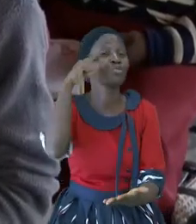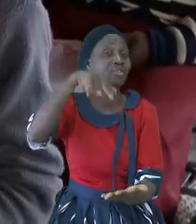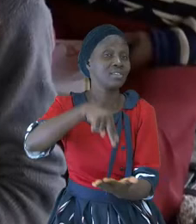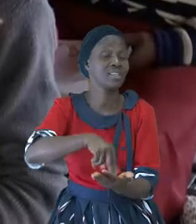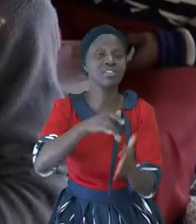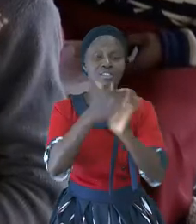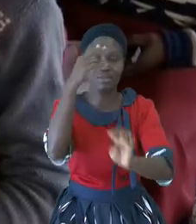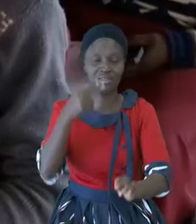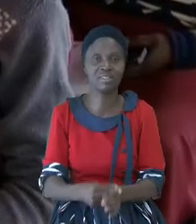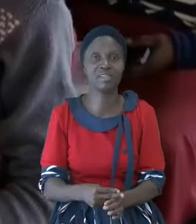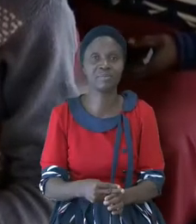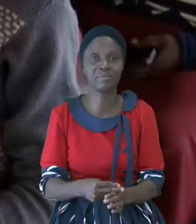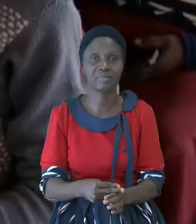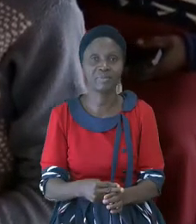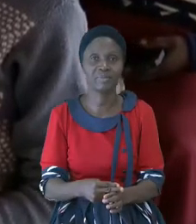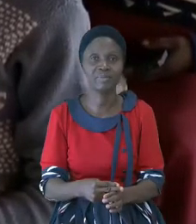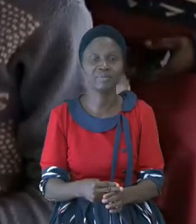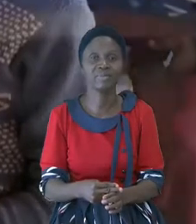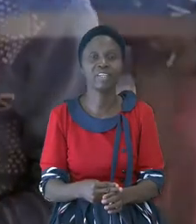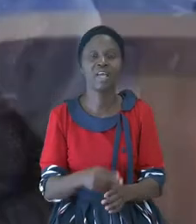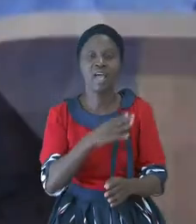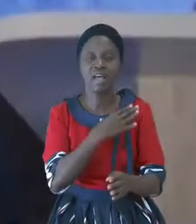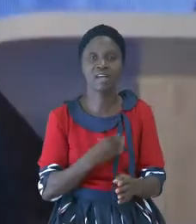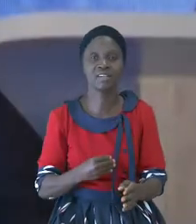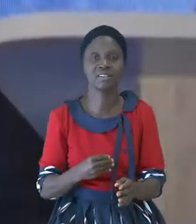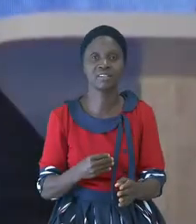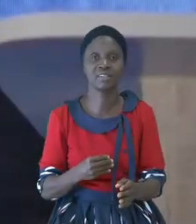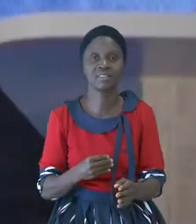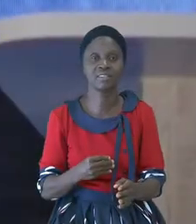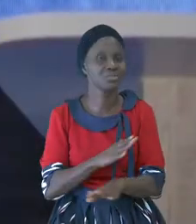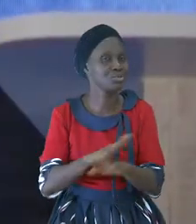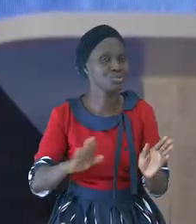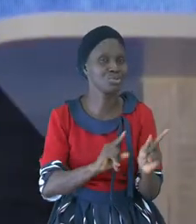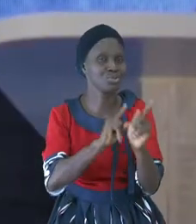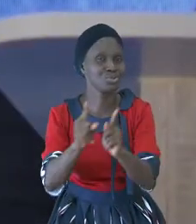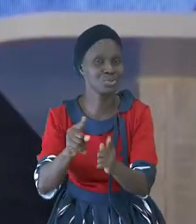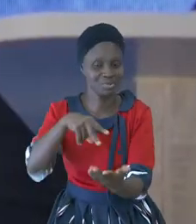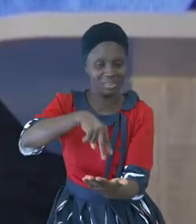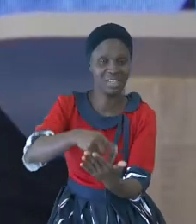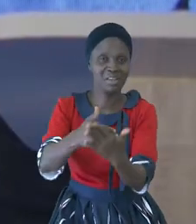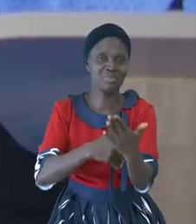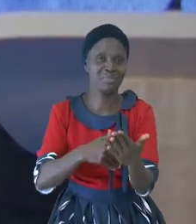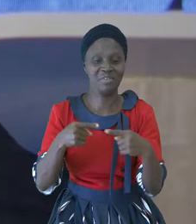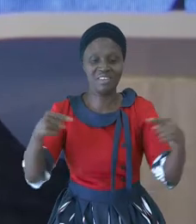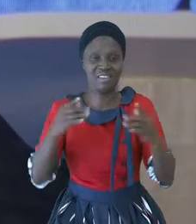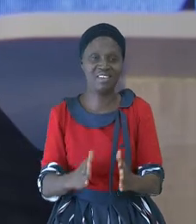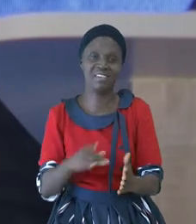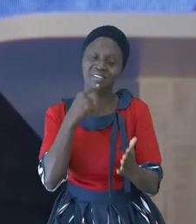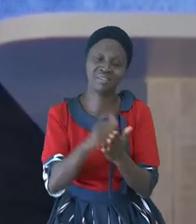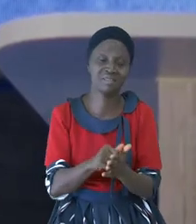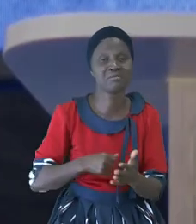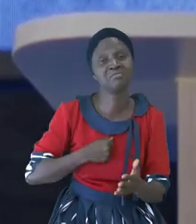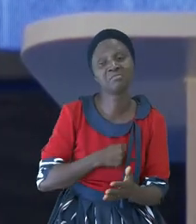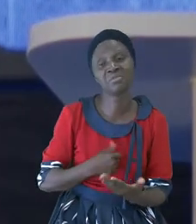the days of going before the enemy and saying, I am sorry, well, please grant me little